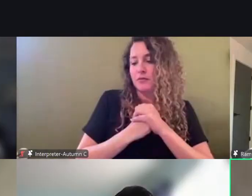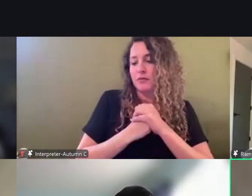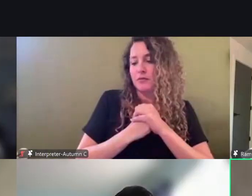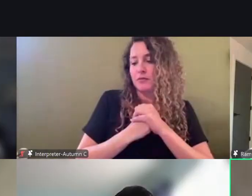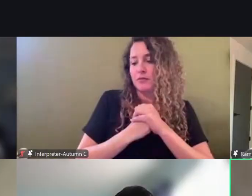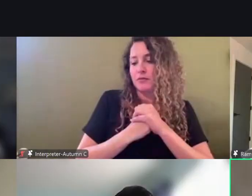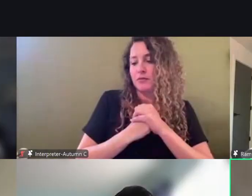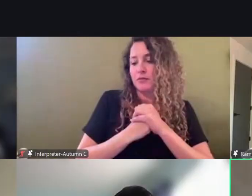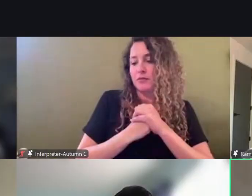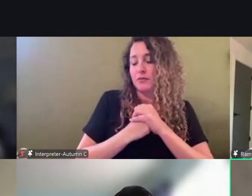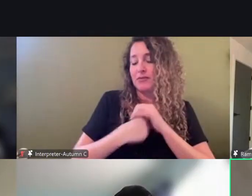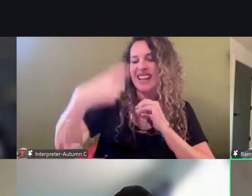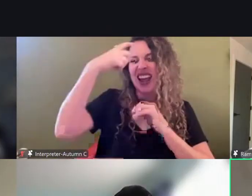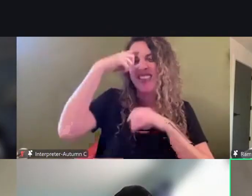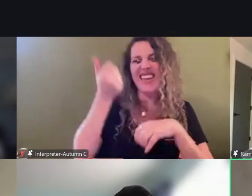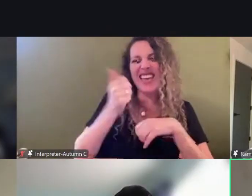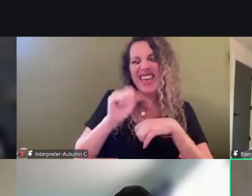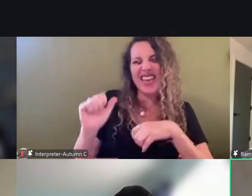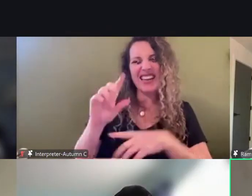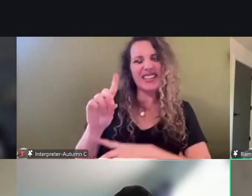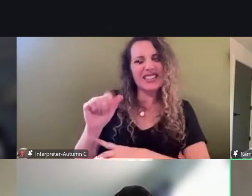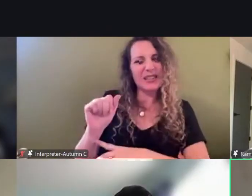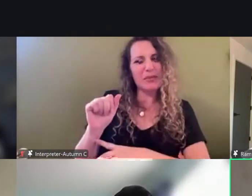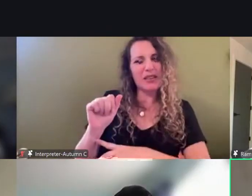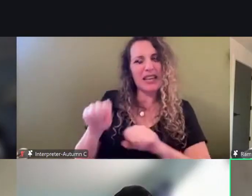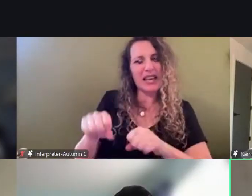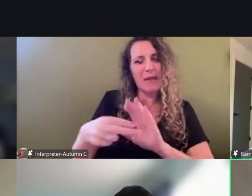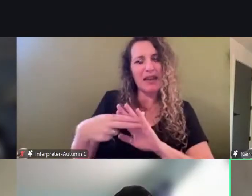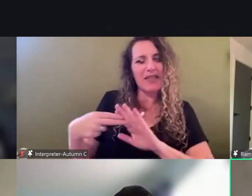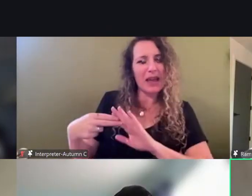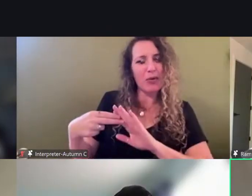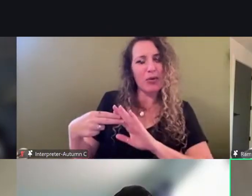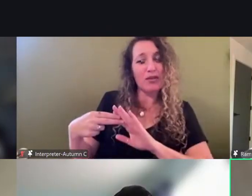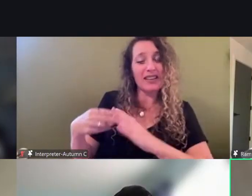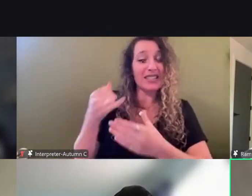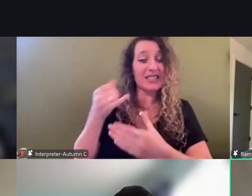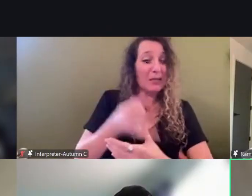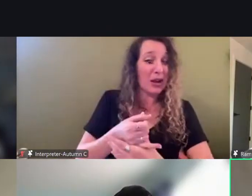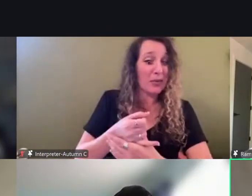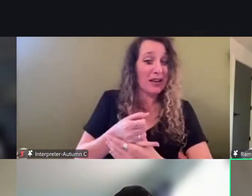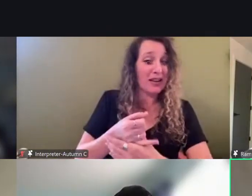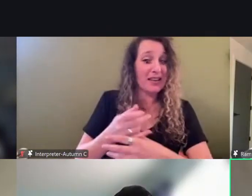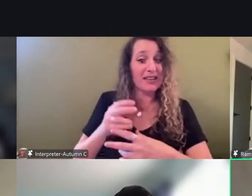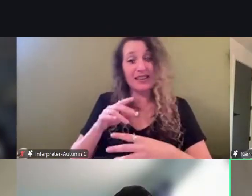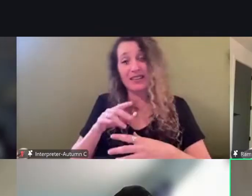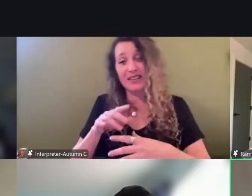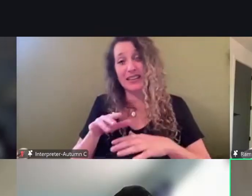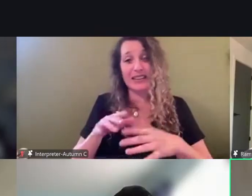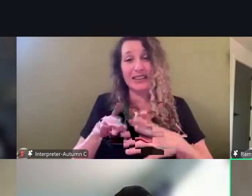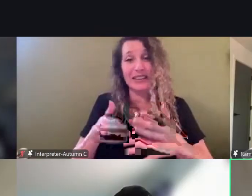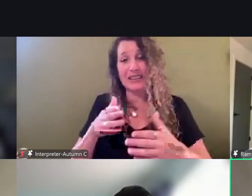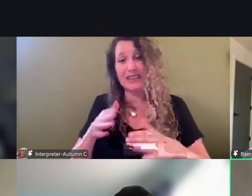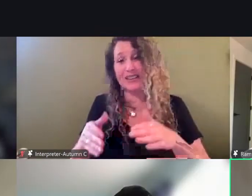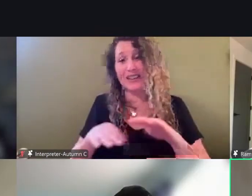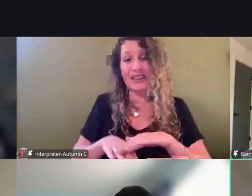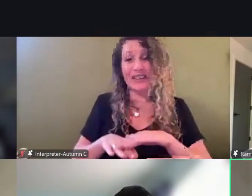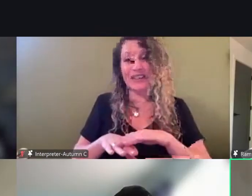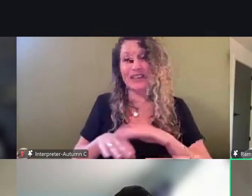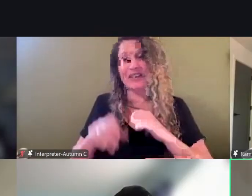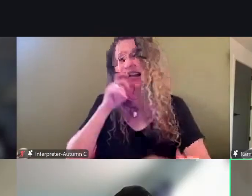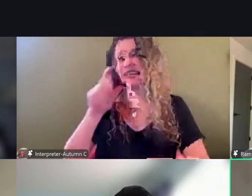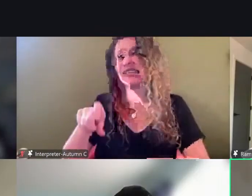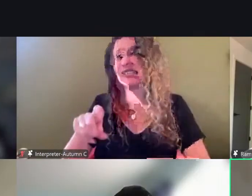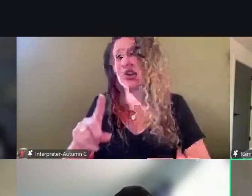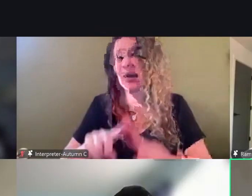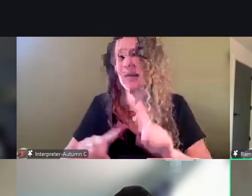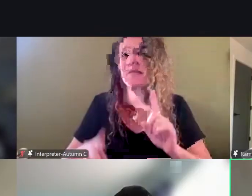Because I think any disability can really be labeled as impairment, even if it's not necessarily, but given the right tools